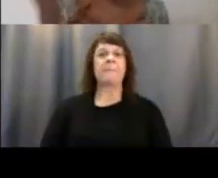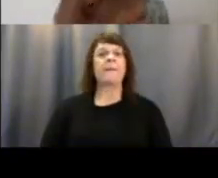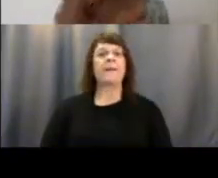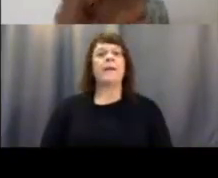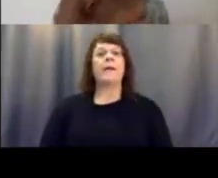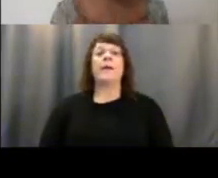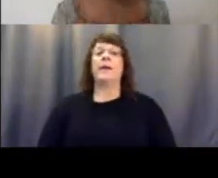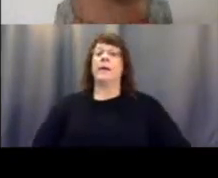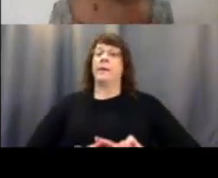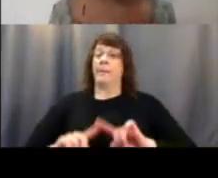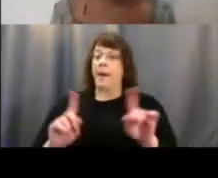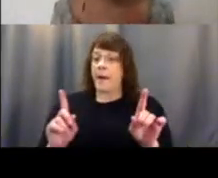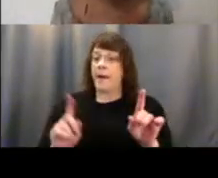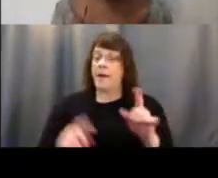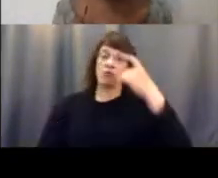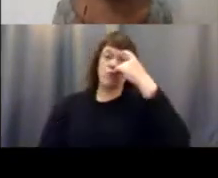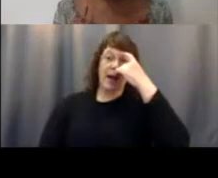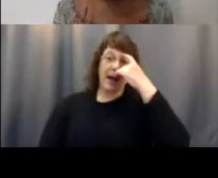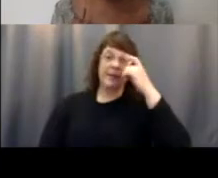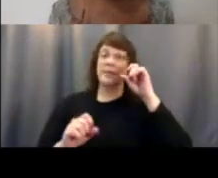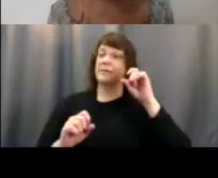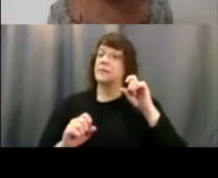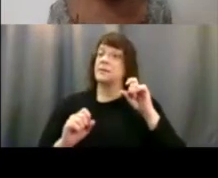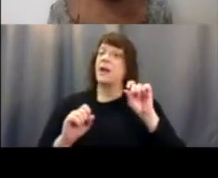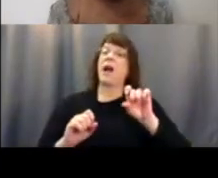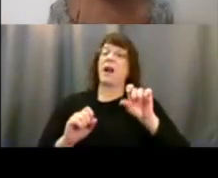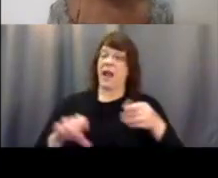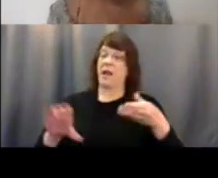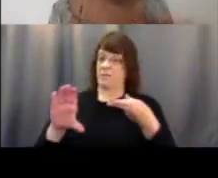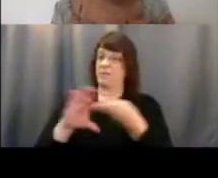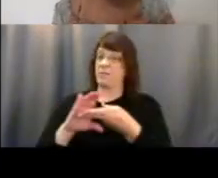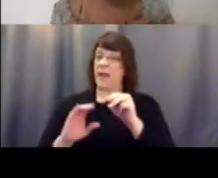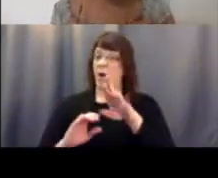But not only brains can go in an MRI machine. So